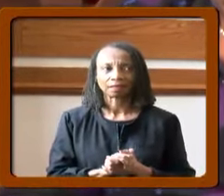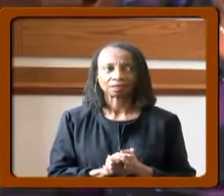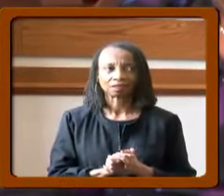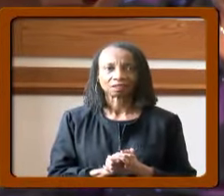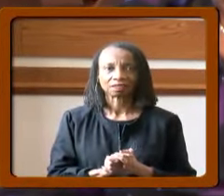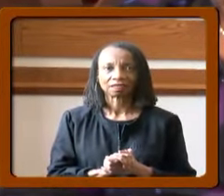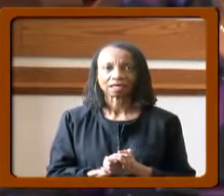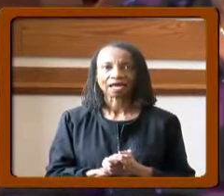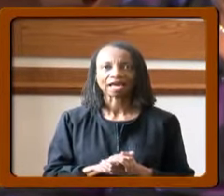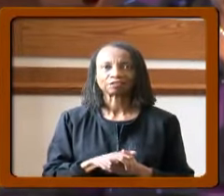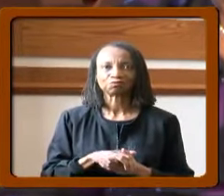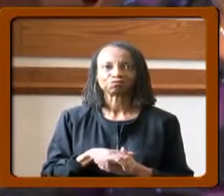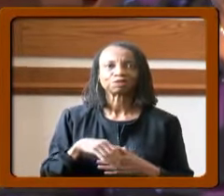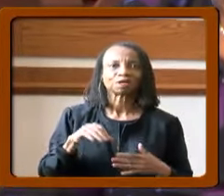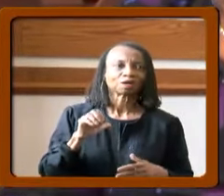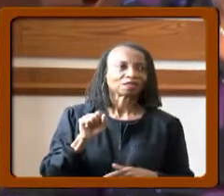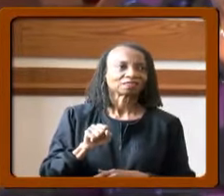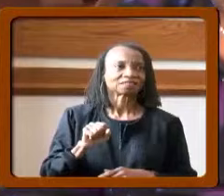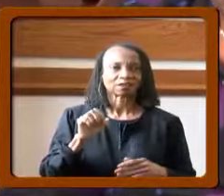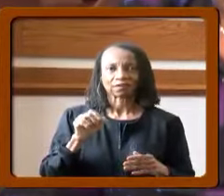and social media,